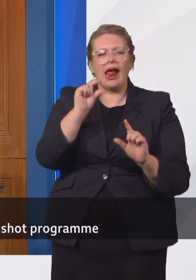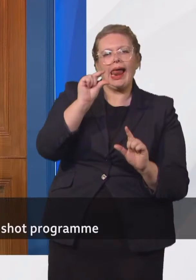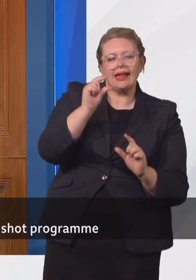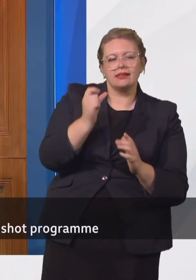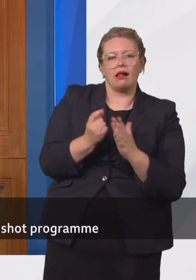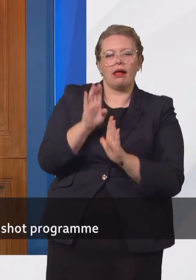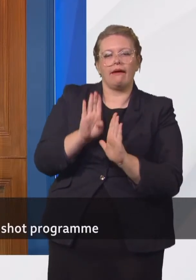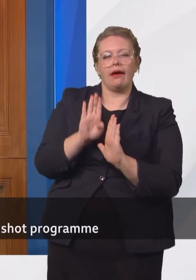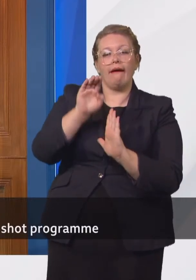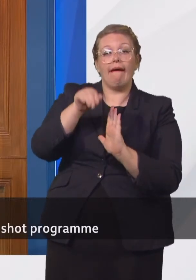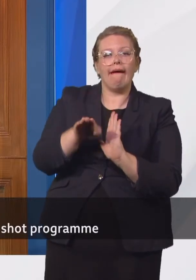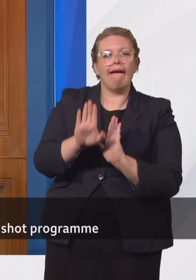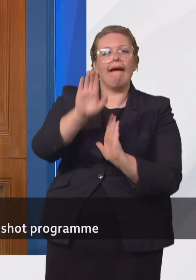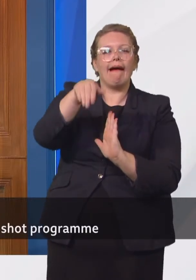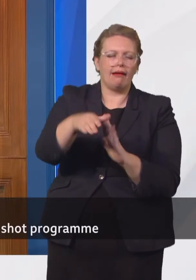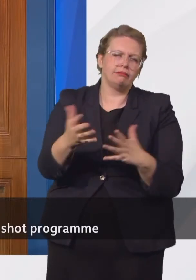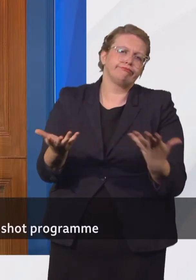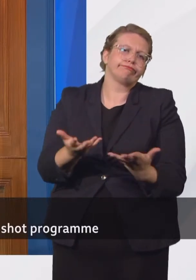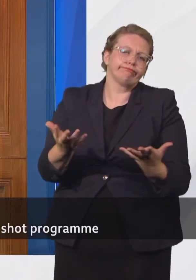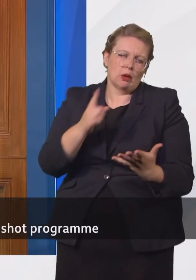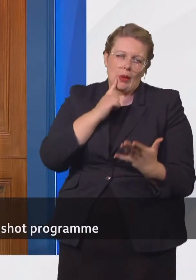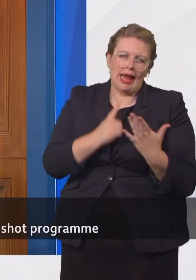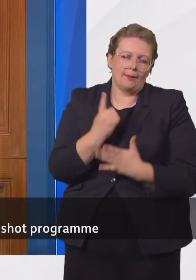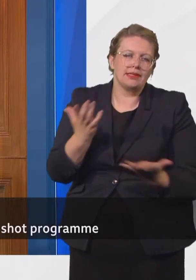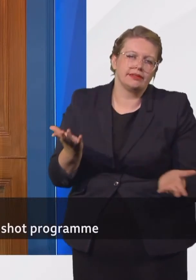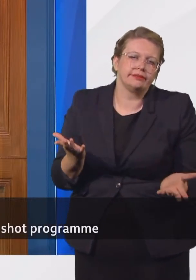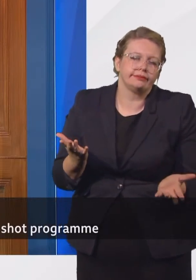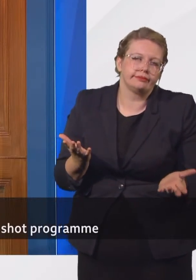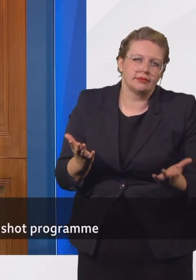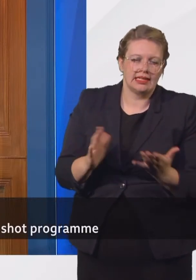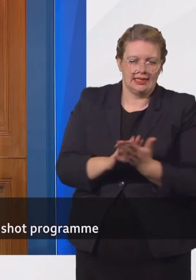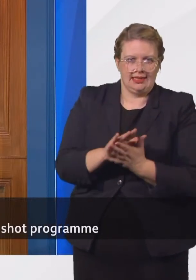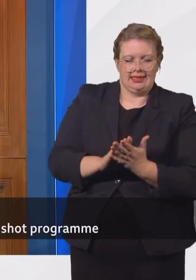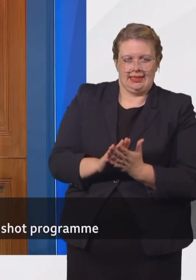time next year. And so I am anticipating